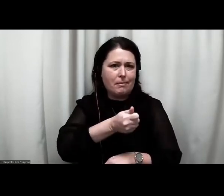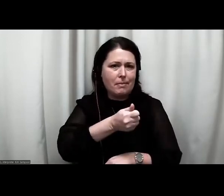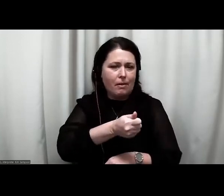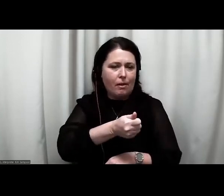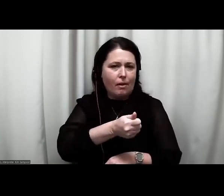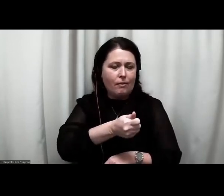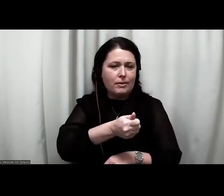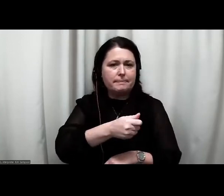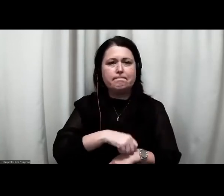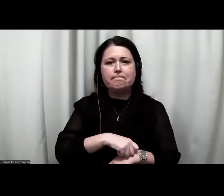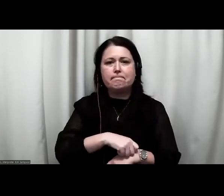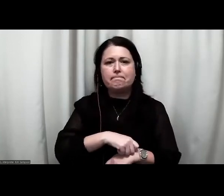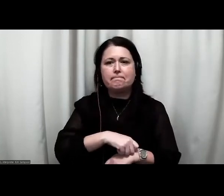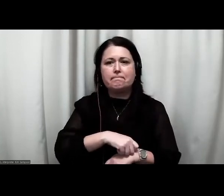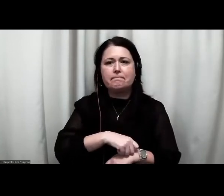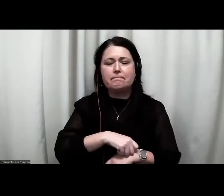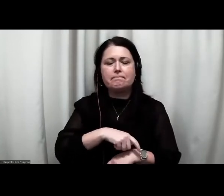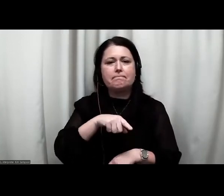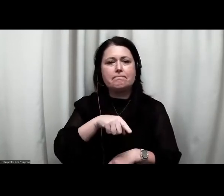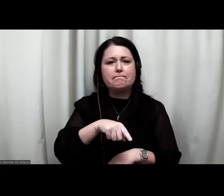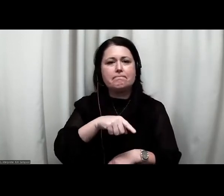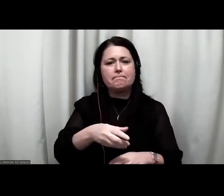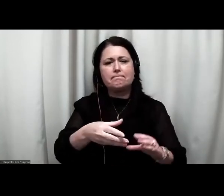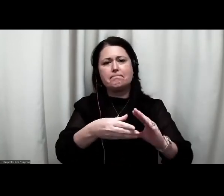it's really been